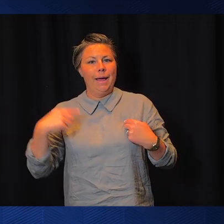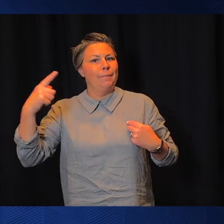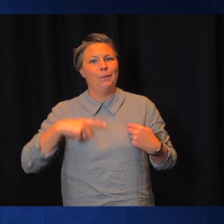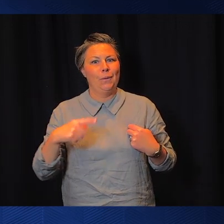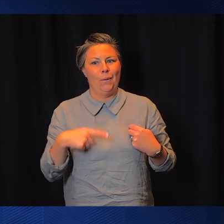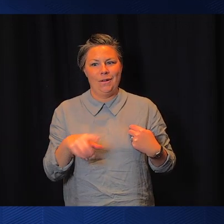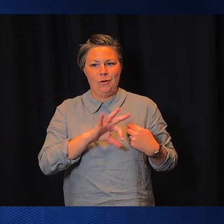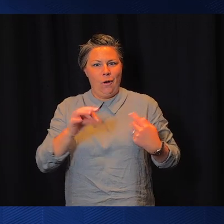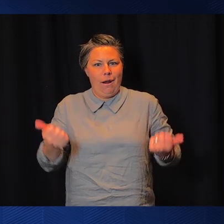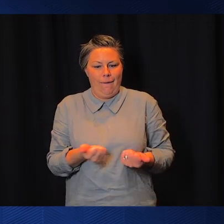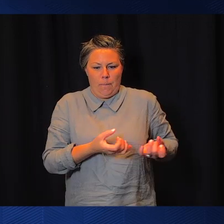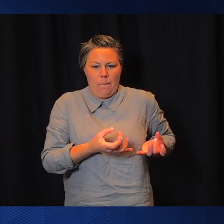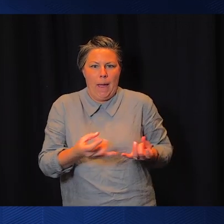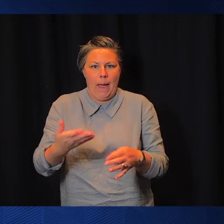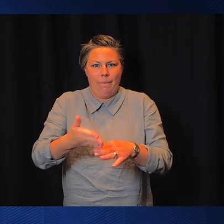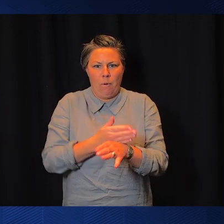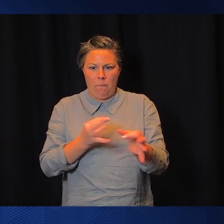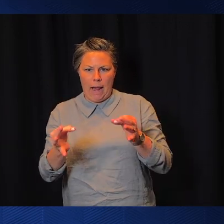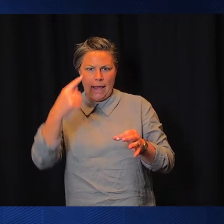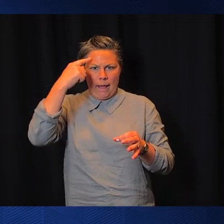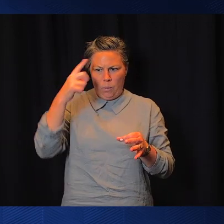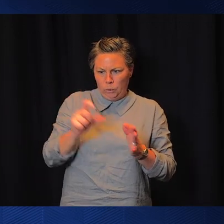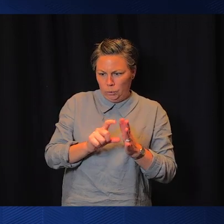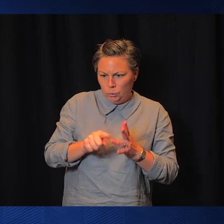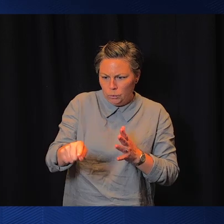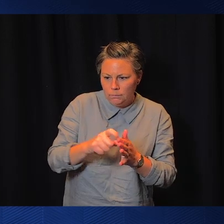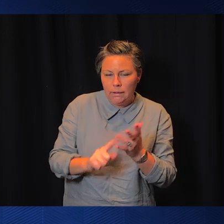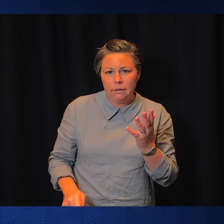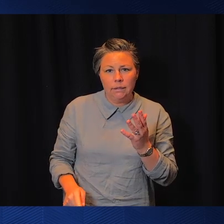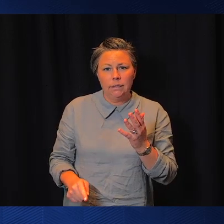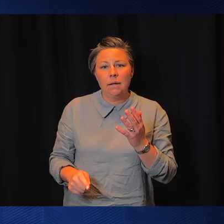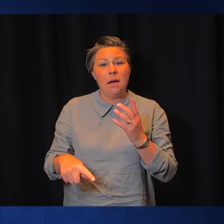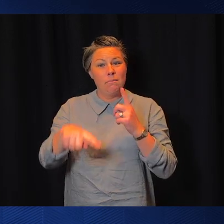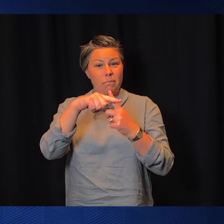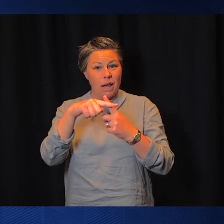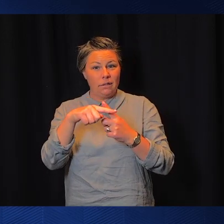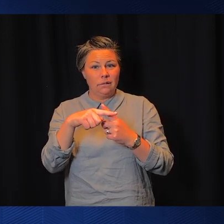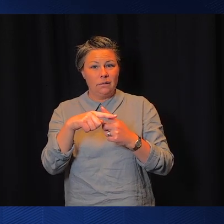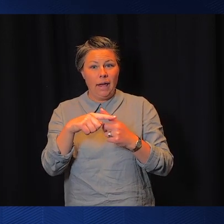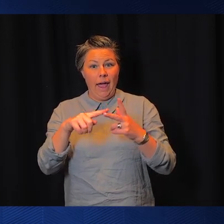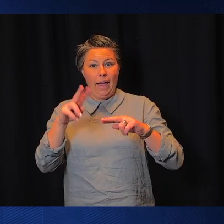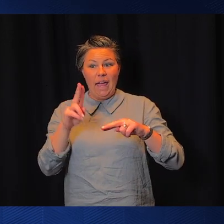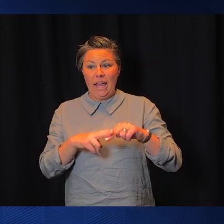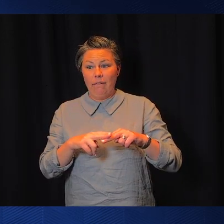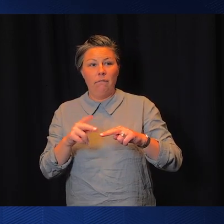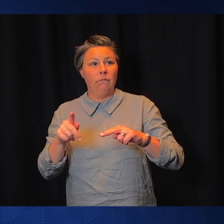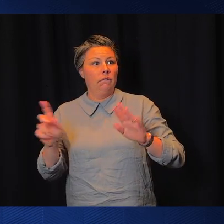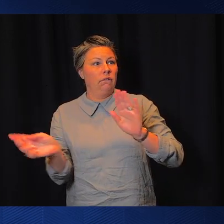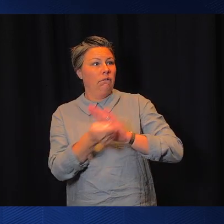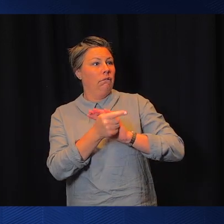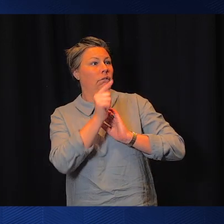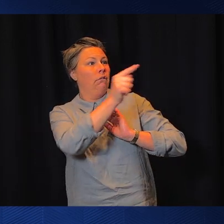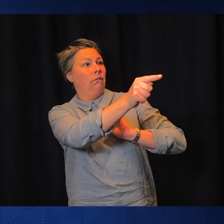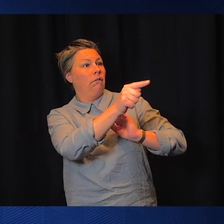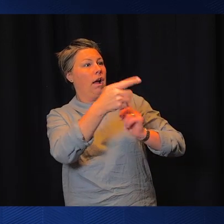of preparedness and planning, as well as inaccessible facilities, services,